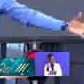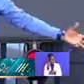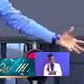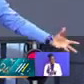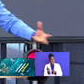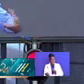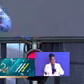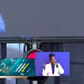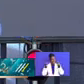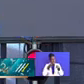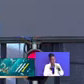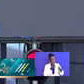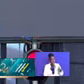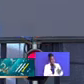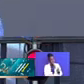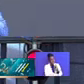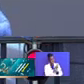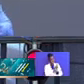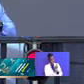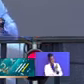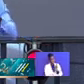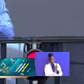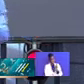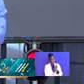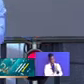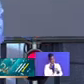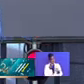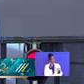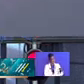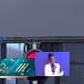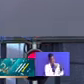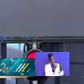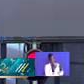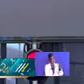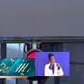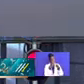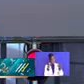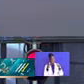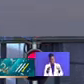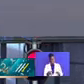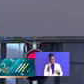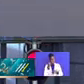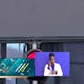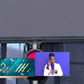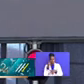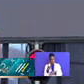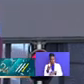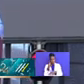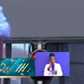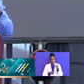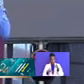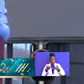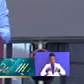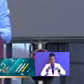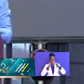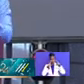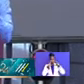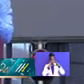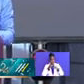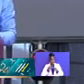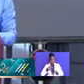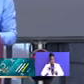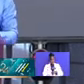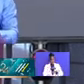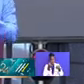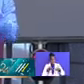see he came from another angle but if you look at the totality of the what we are trying to communicate we are trying